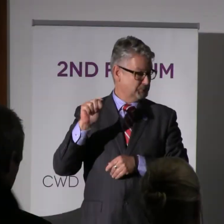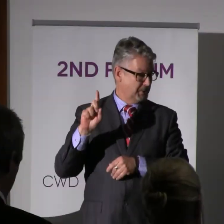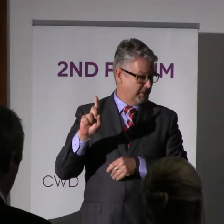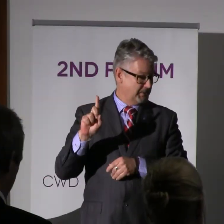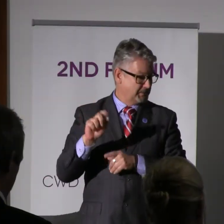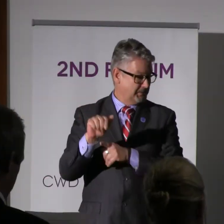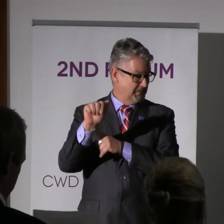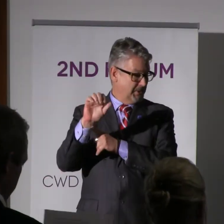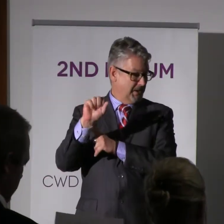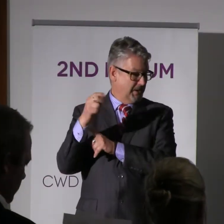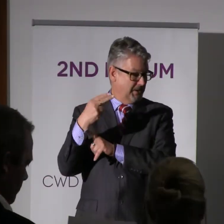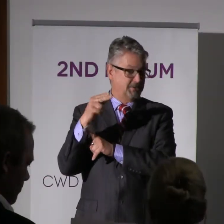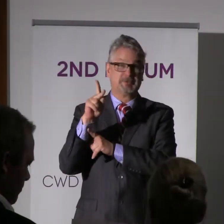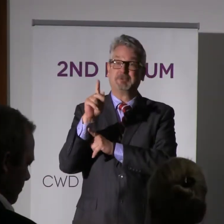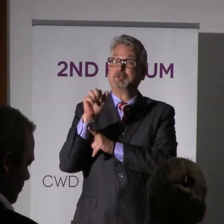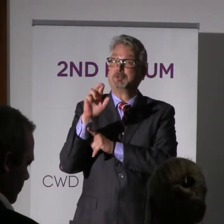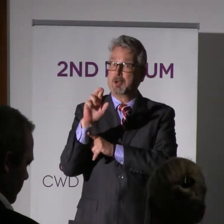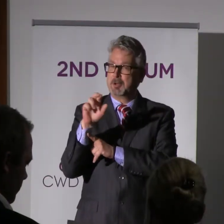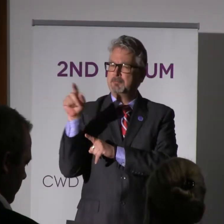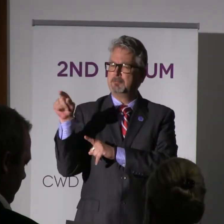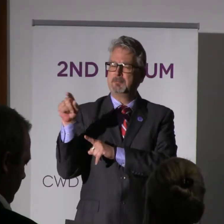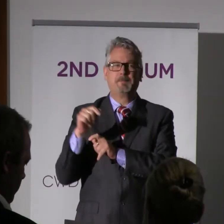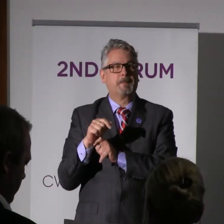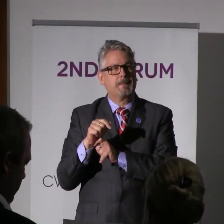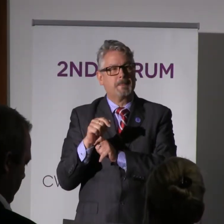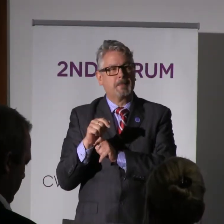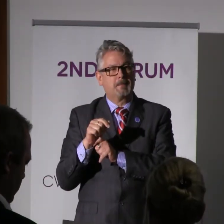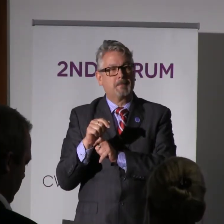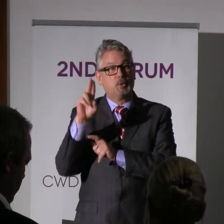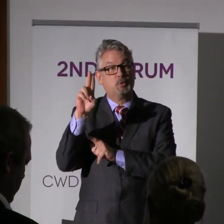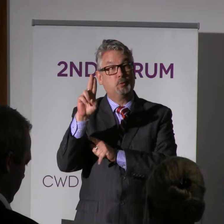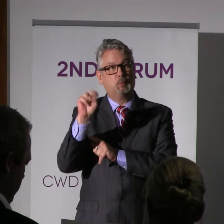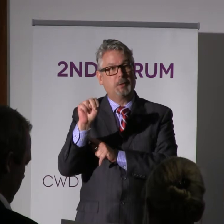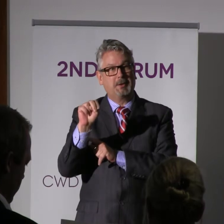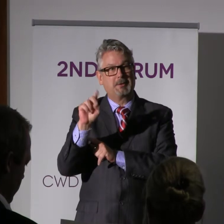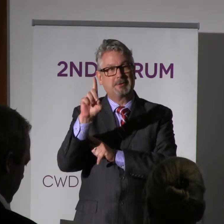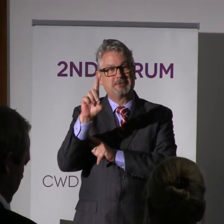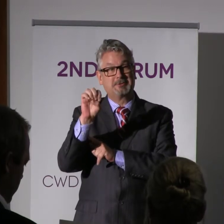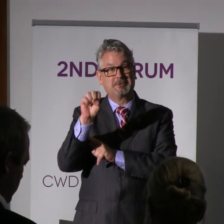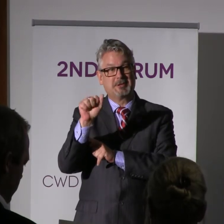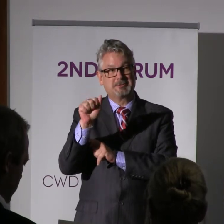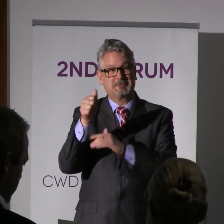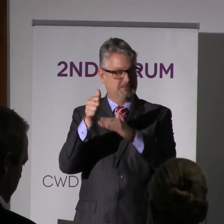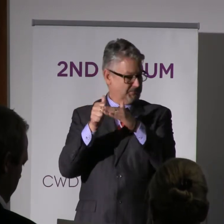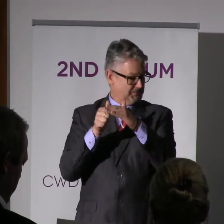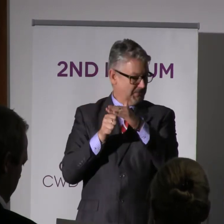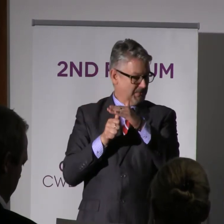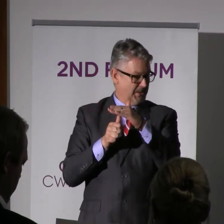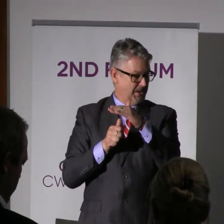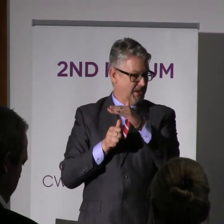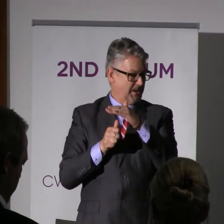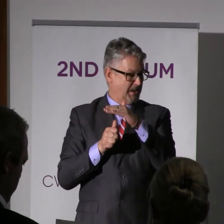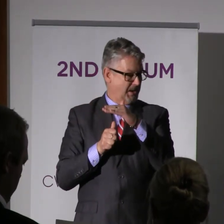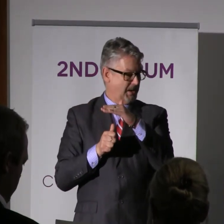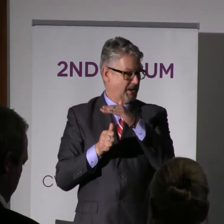And another person who will speak to us this evening, Mr. Shamshad Akhtar, the UN